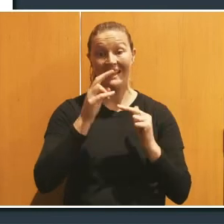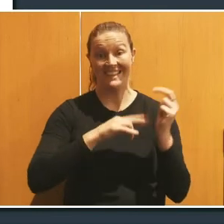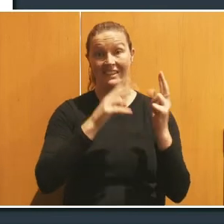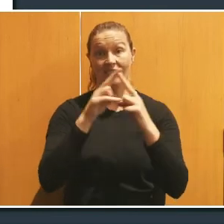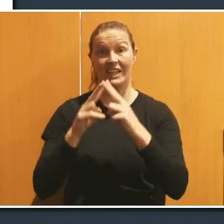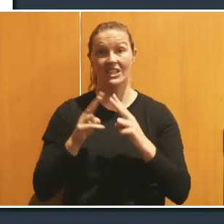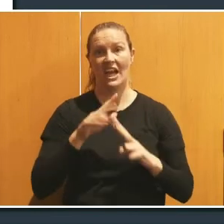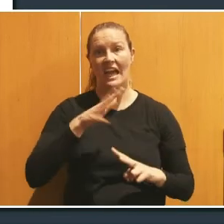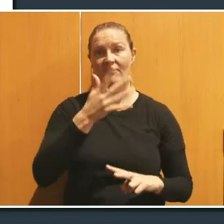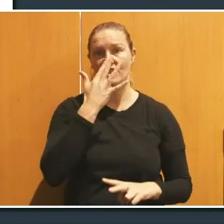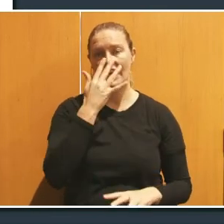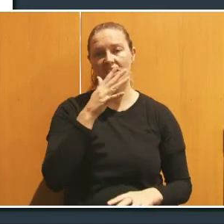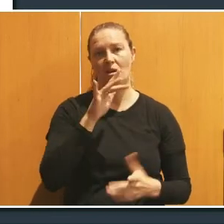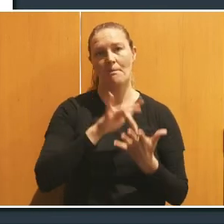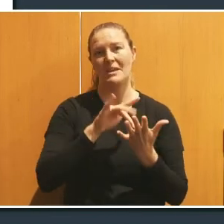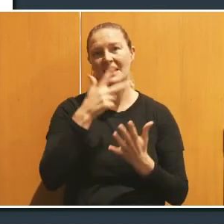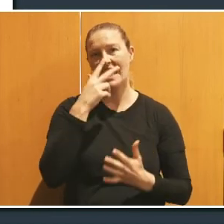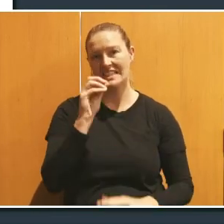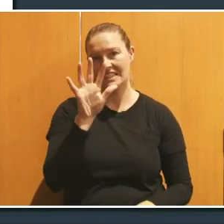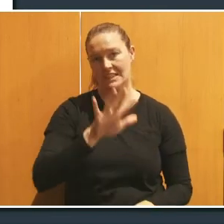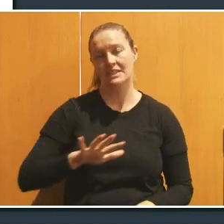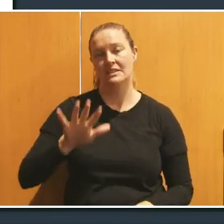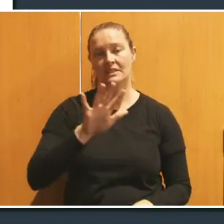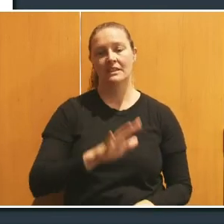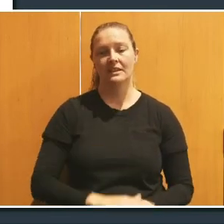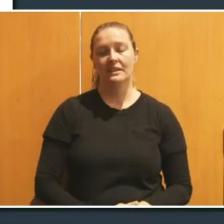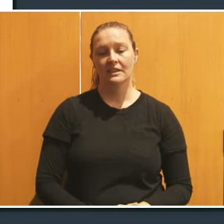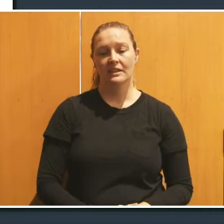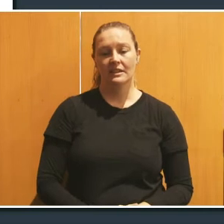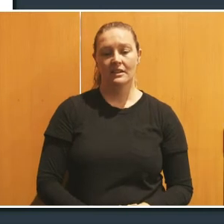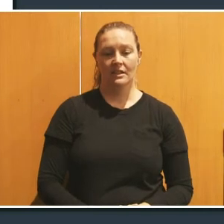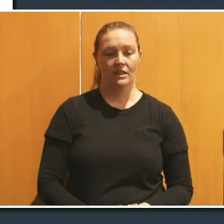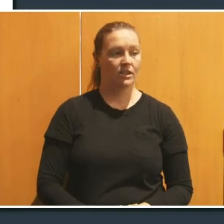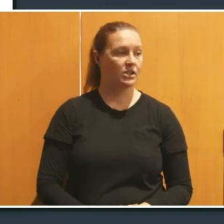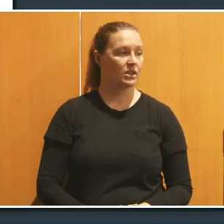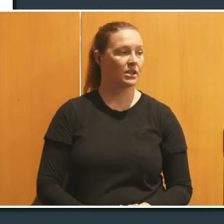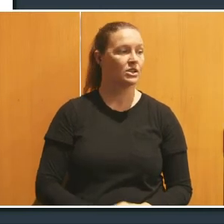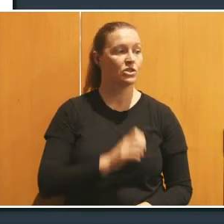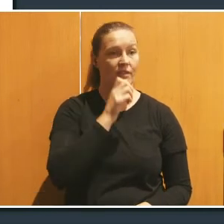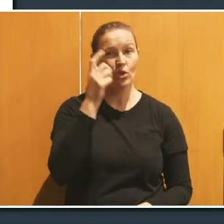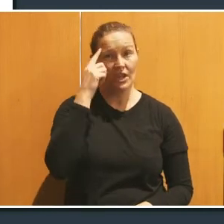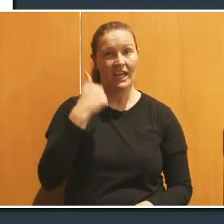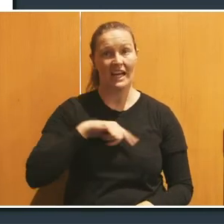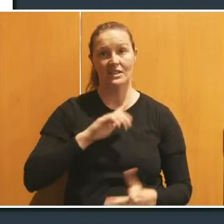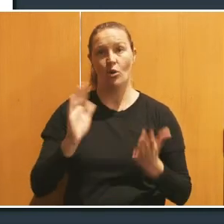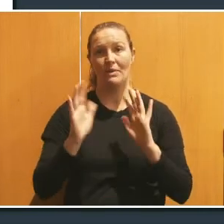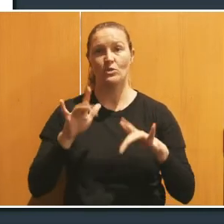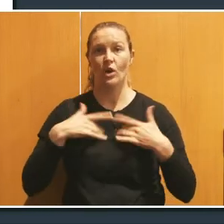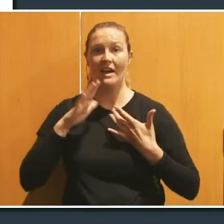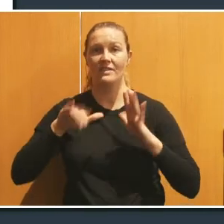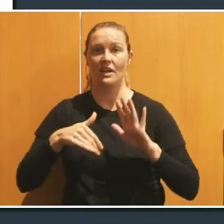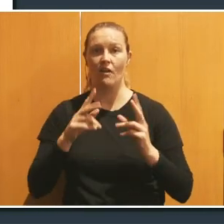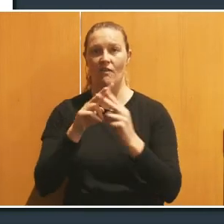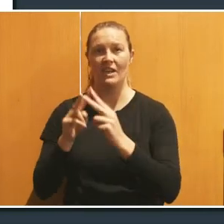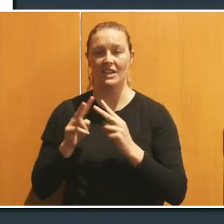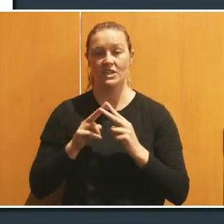the average age is more like mid-80s. So I think just think about us and against a lifestyle village, which you would typically see